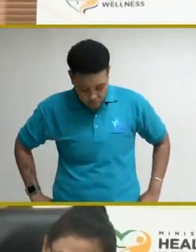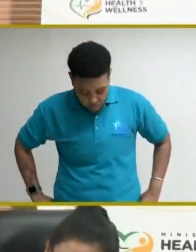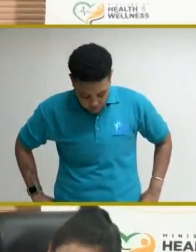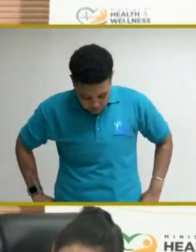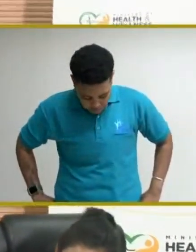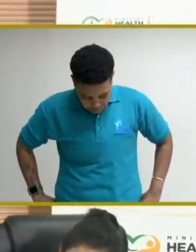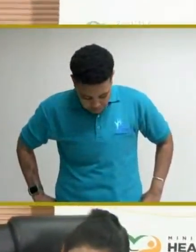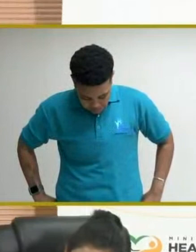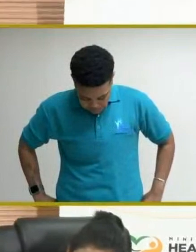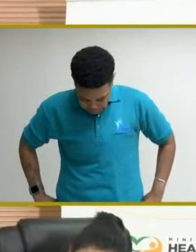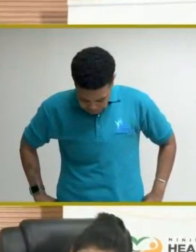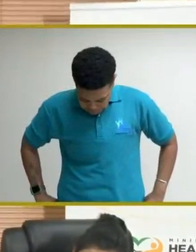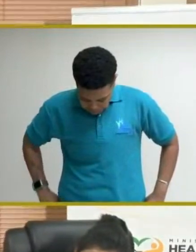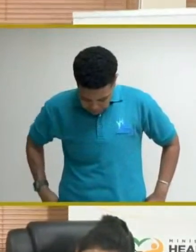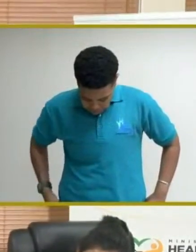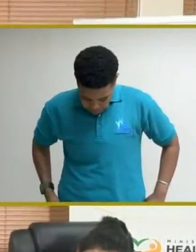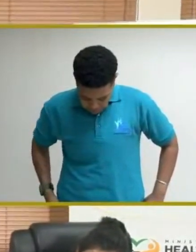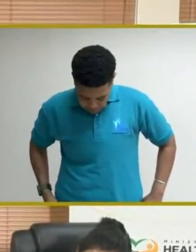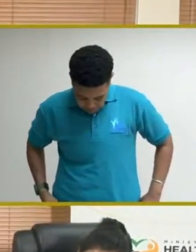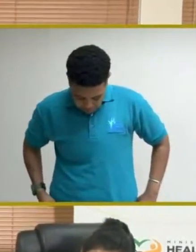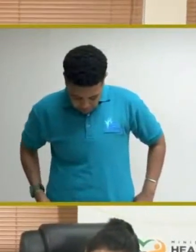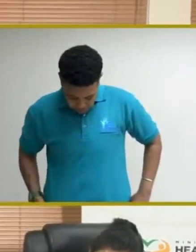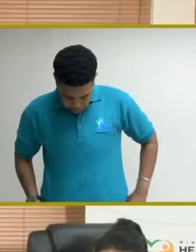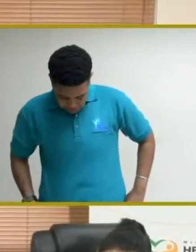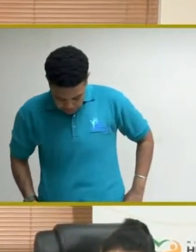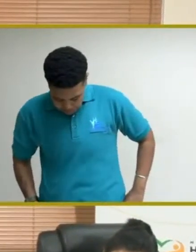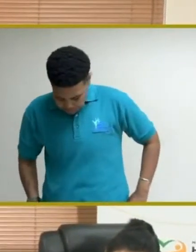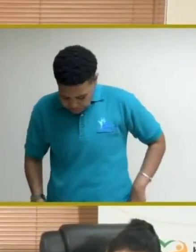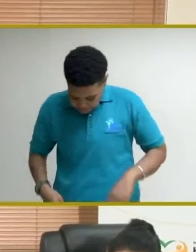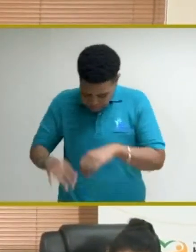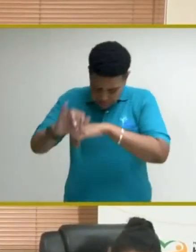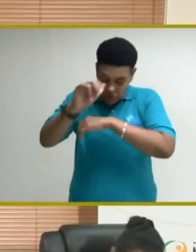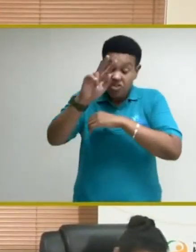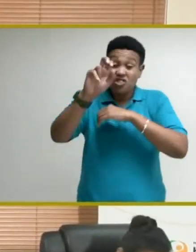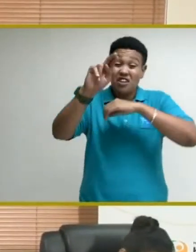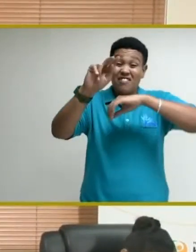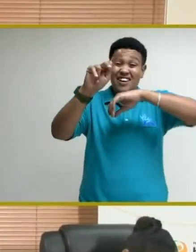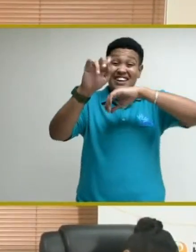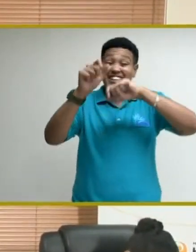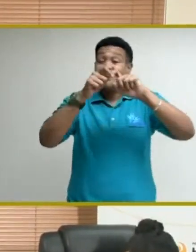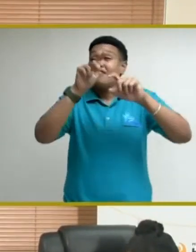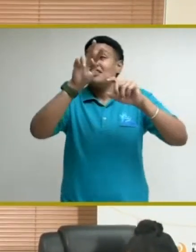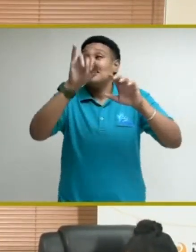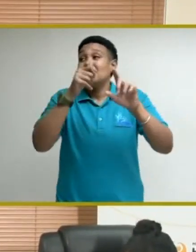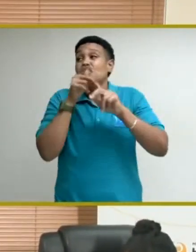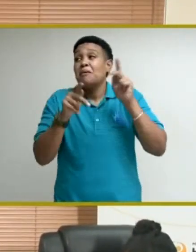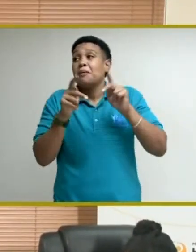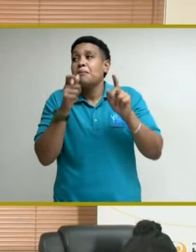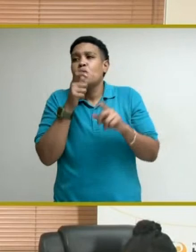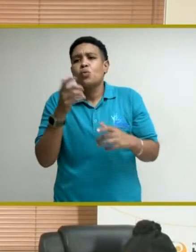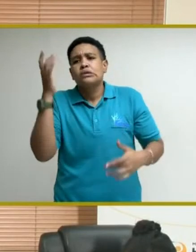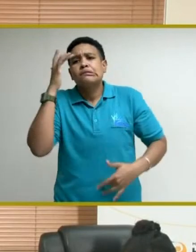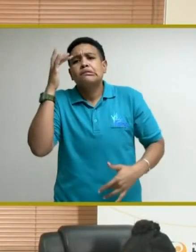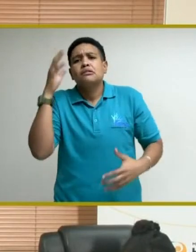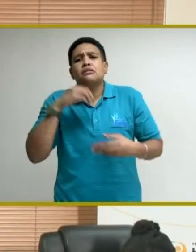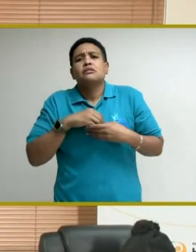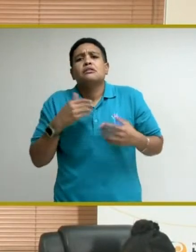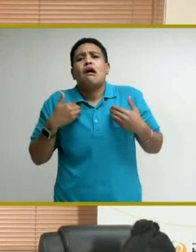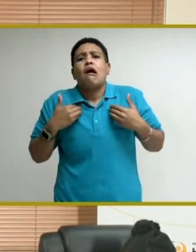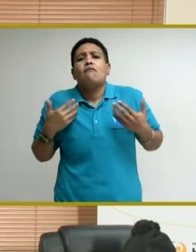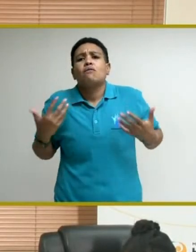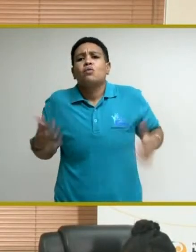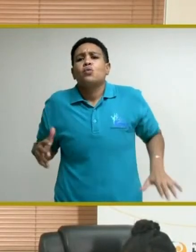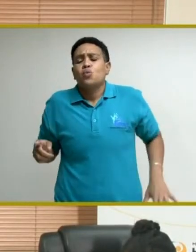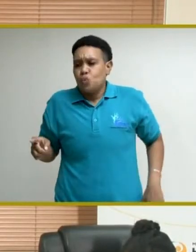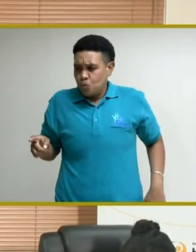Good evening, everyone. Thank you so much, Stephen. My question is surrounding persons who are immunocompromised. So more and more studies are